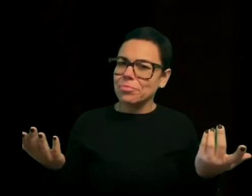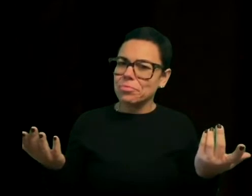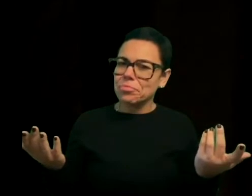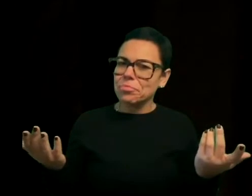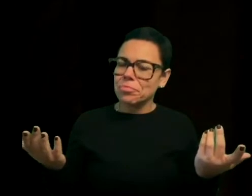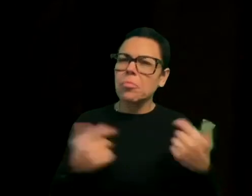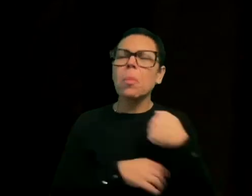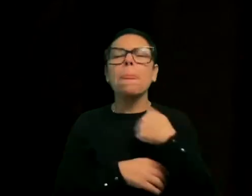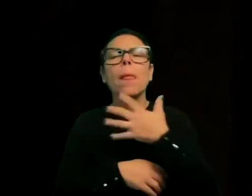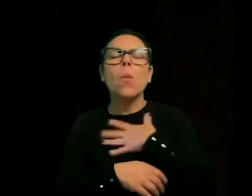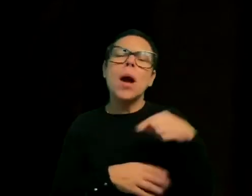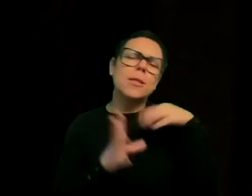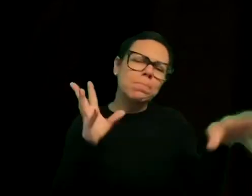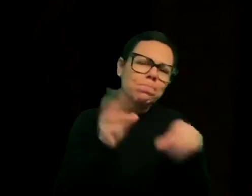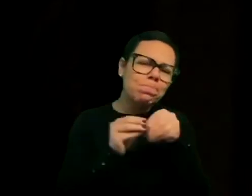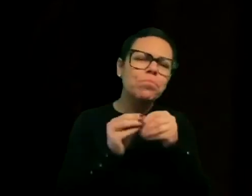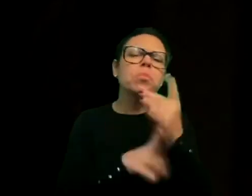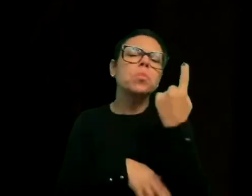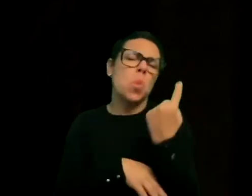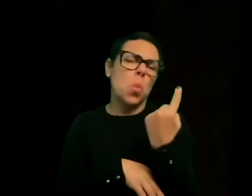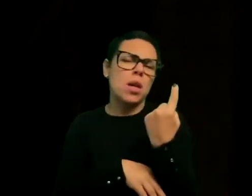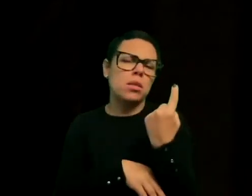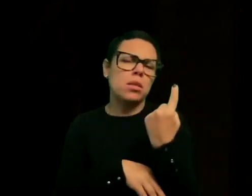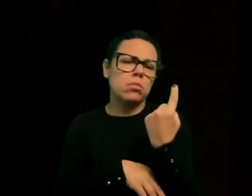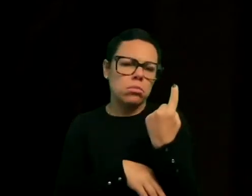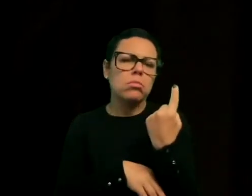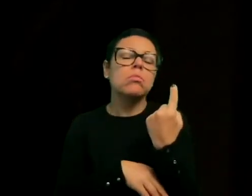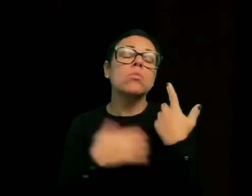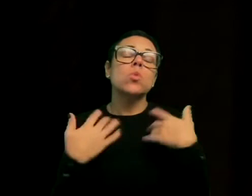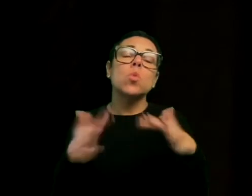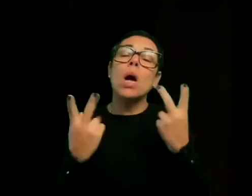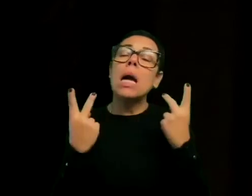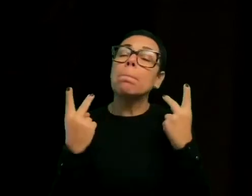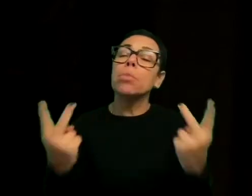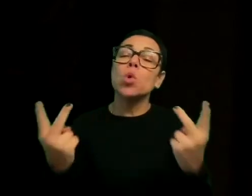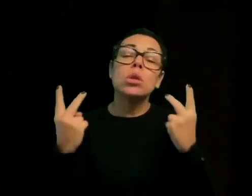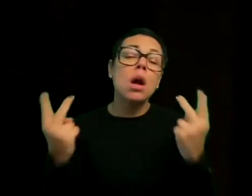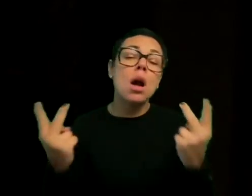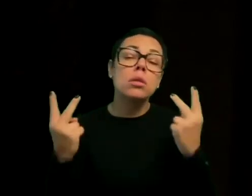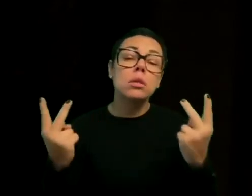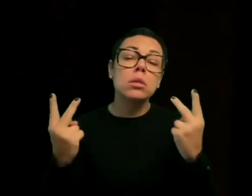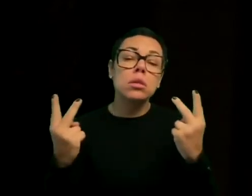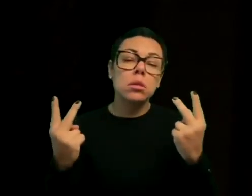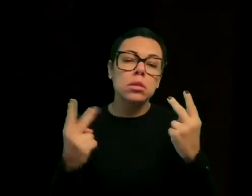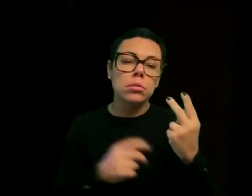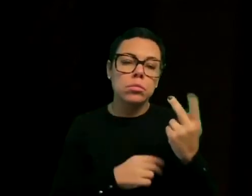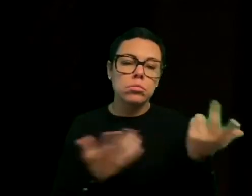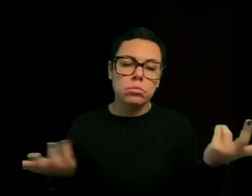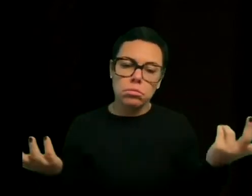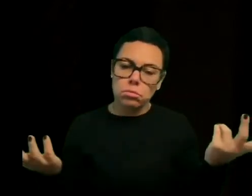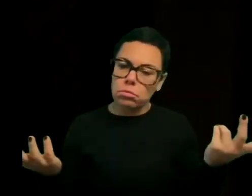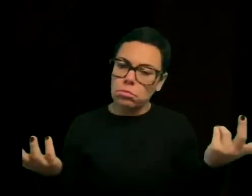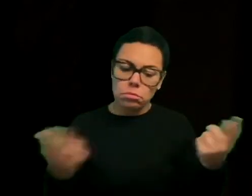was also very important for us was that we're not only talking about who is executing or performing